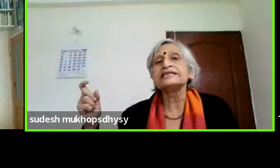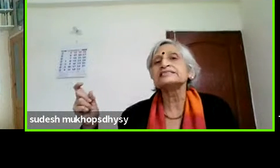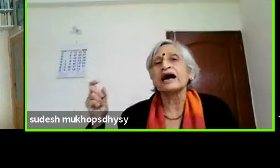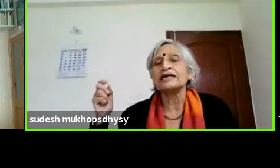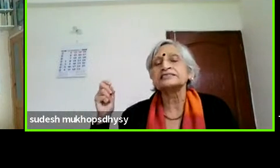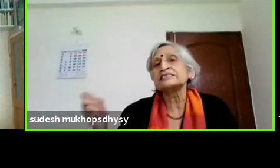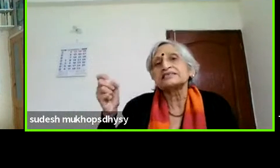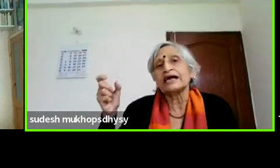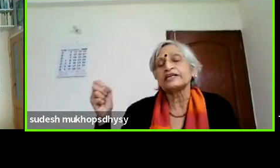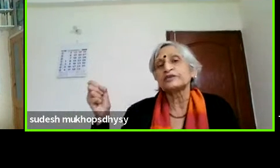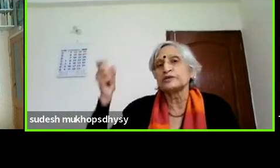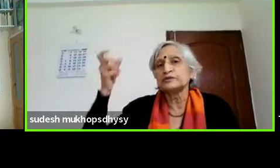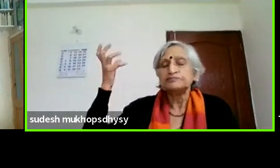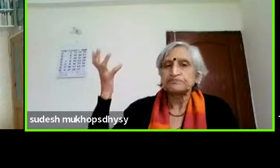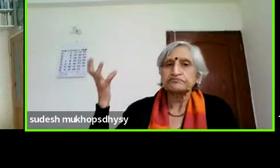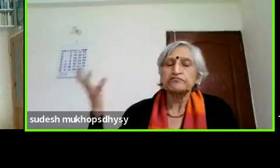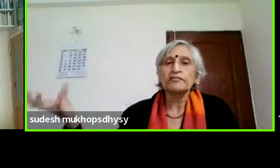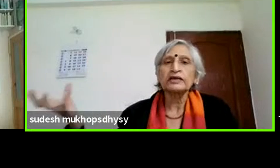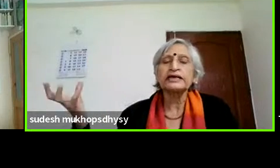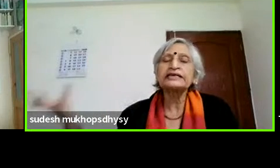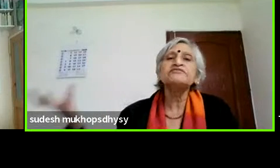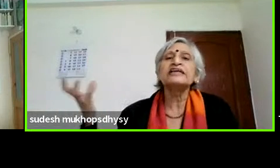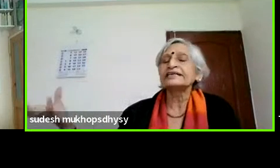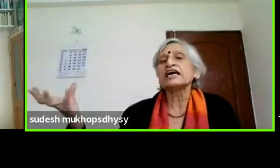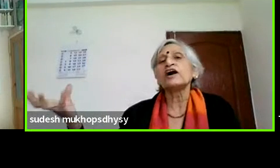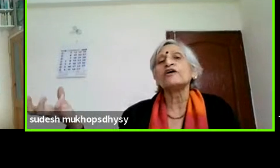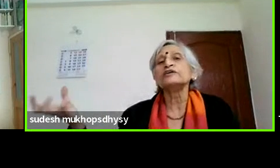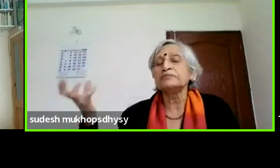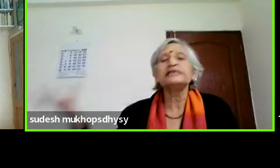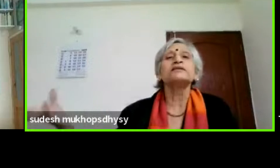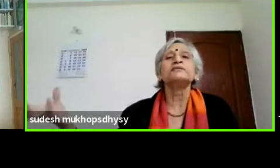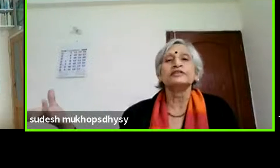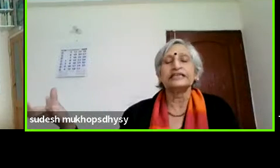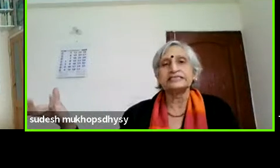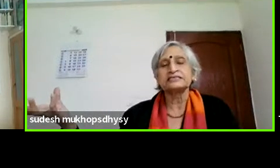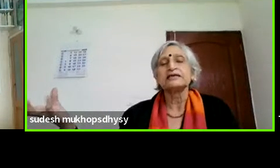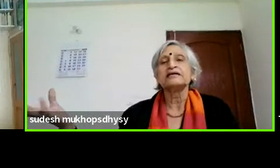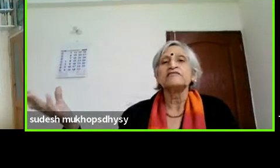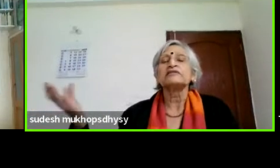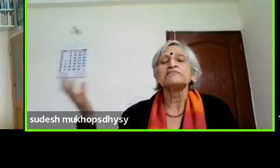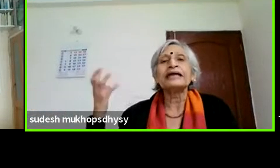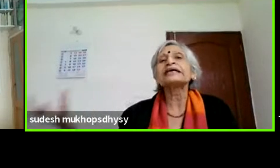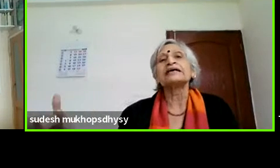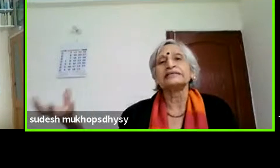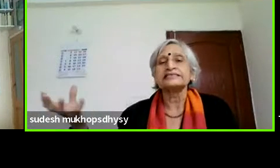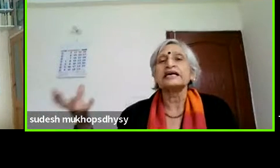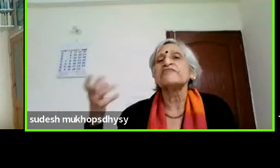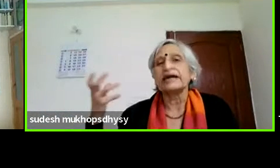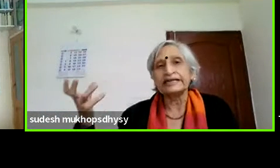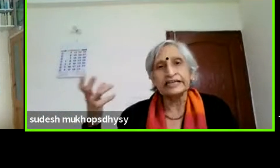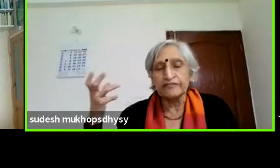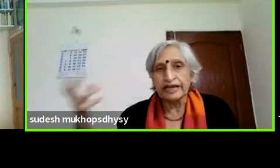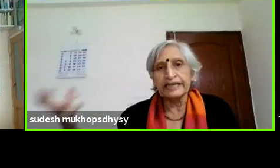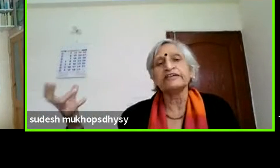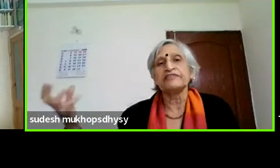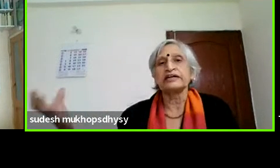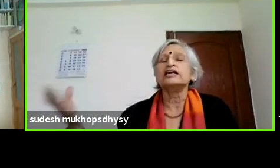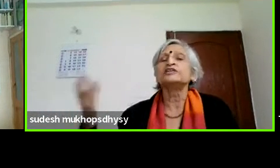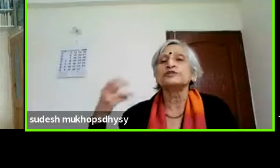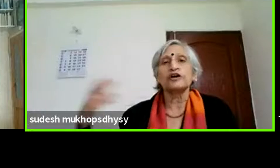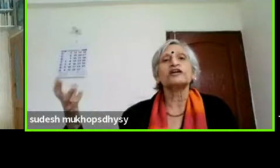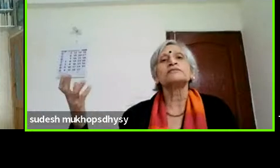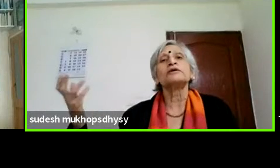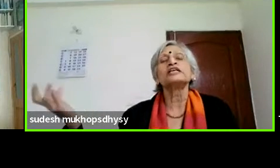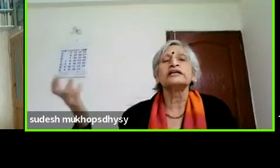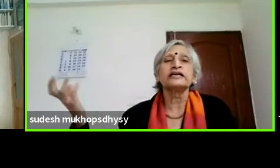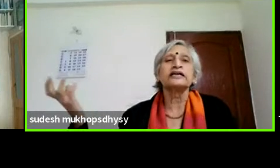when countries are just trying to give data on PWDs, many countries are finding it very